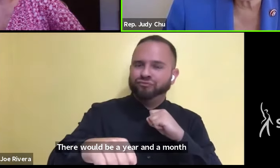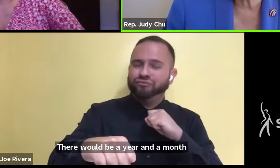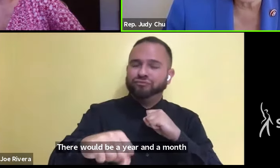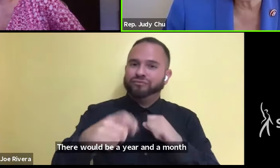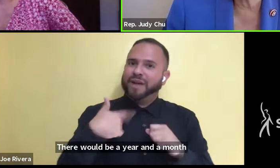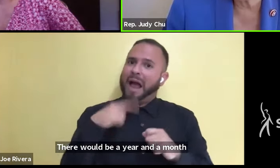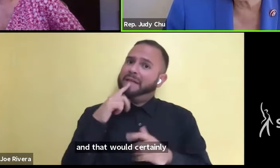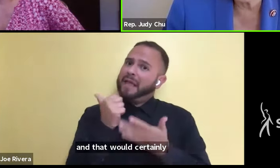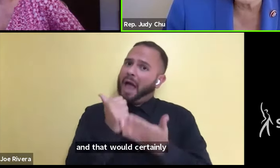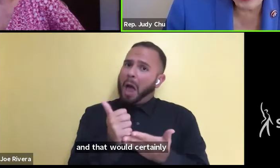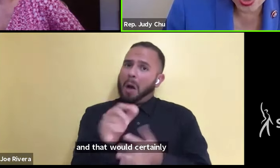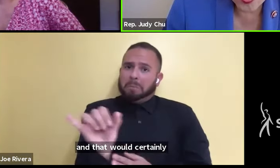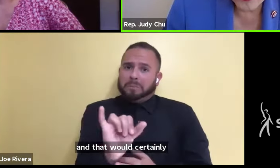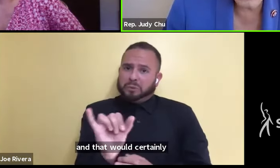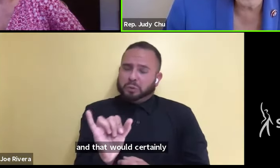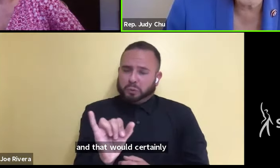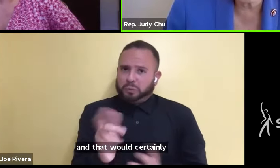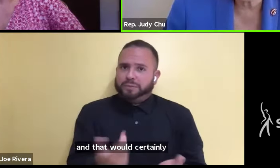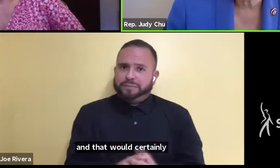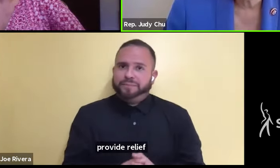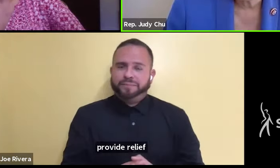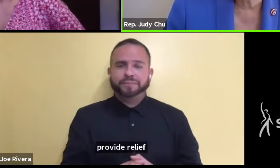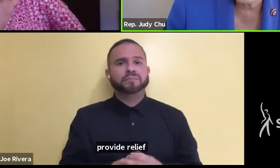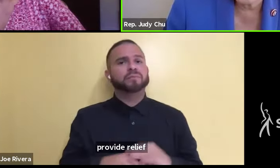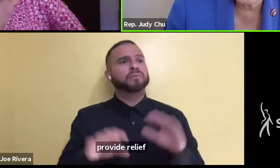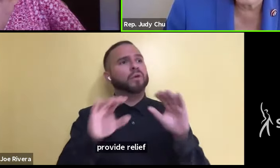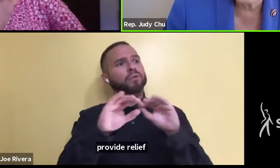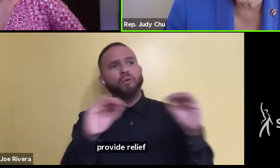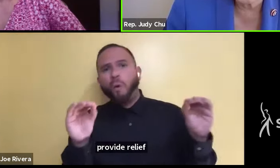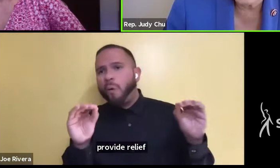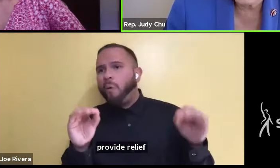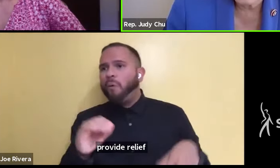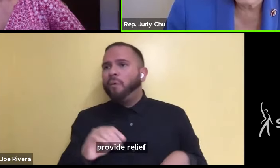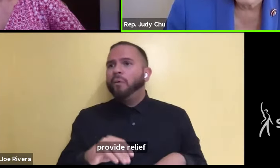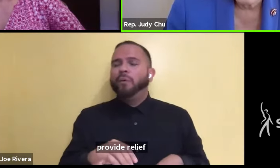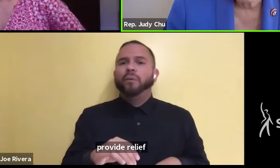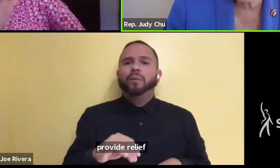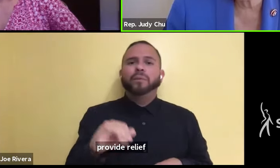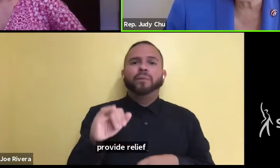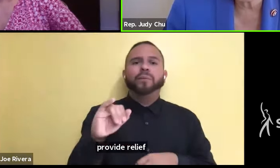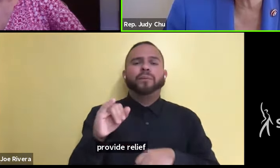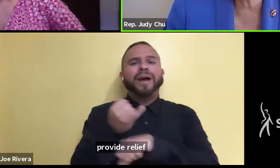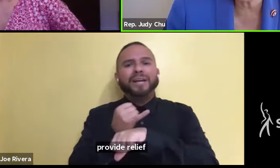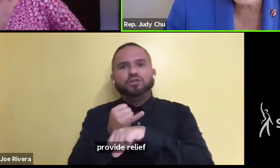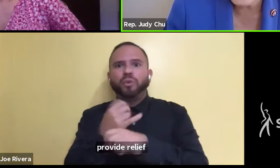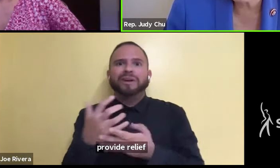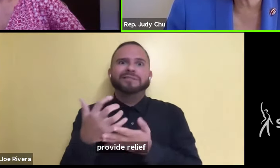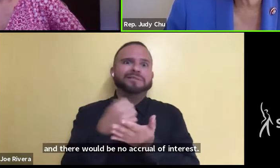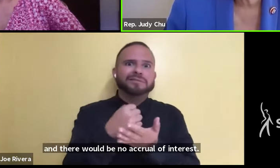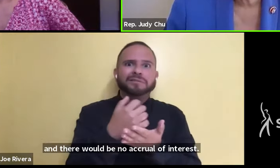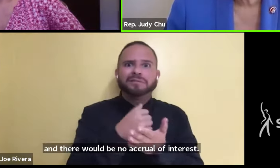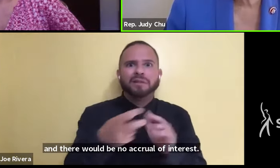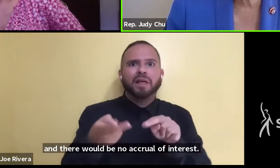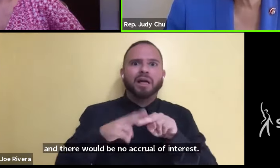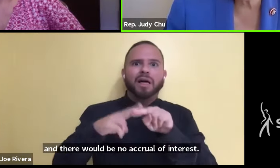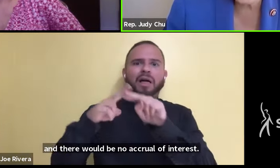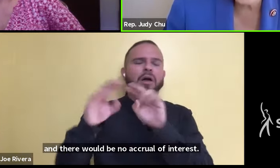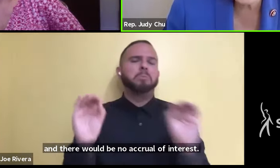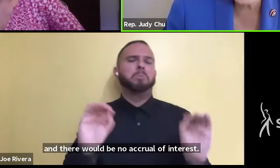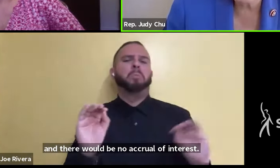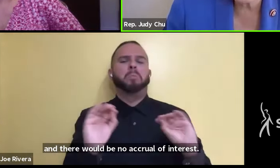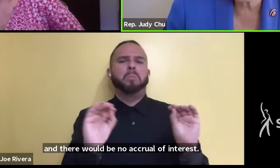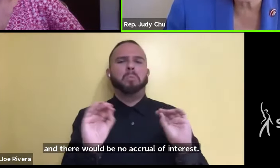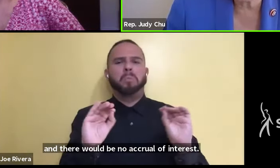provide relief, and there would be no accrual of interest. But on top of that, there would